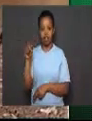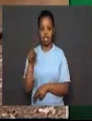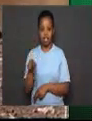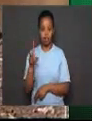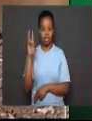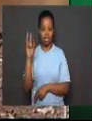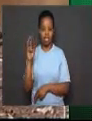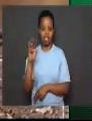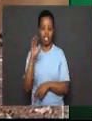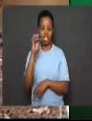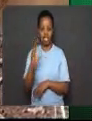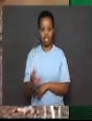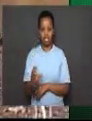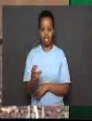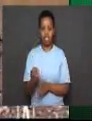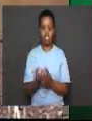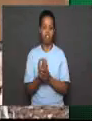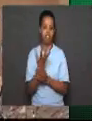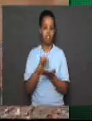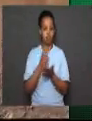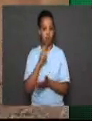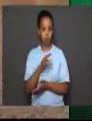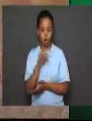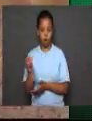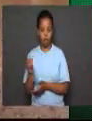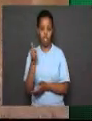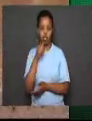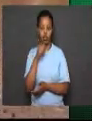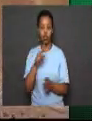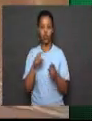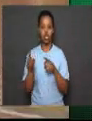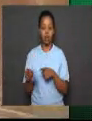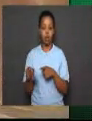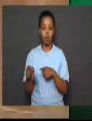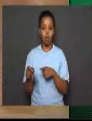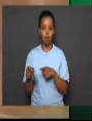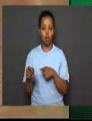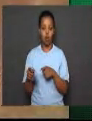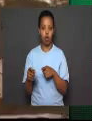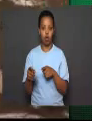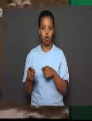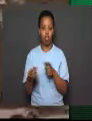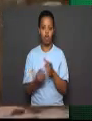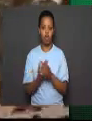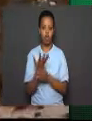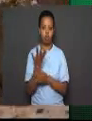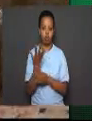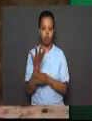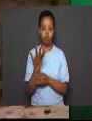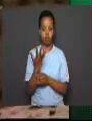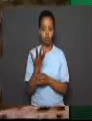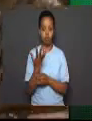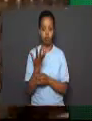31.6 degrees Celsius, and females are produced if the incubation